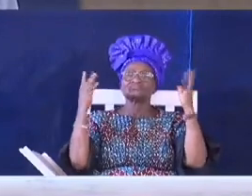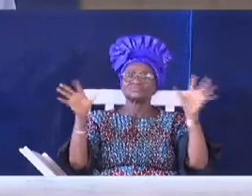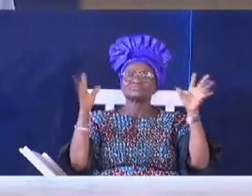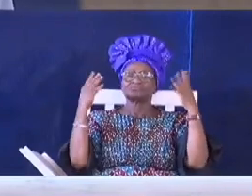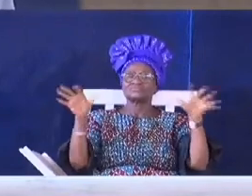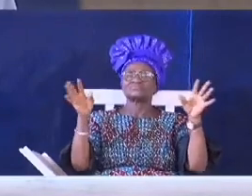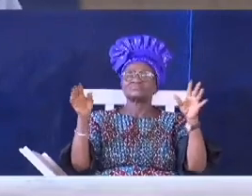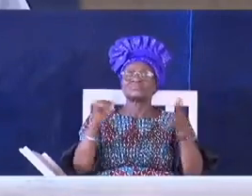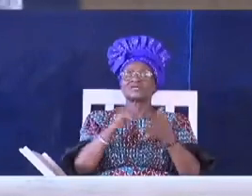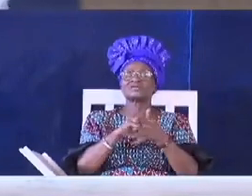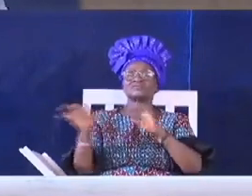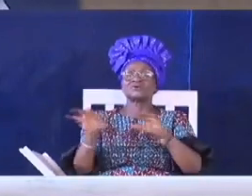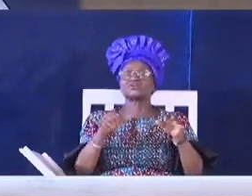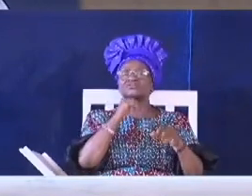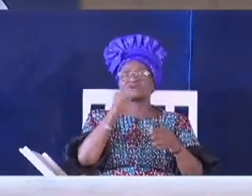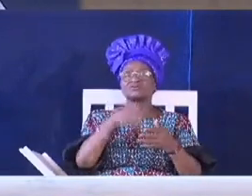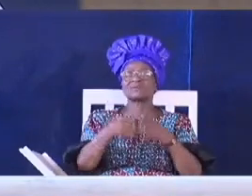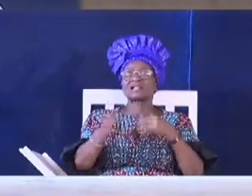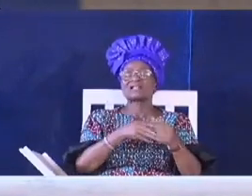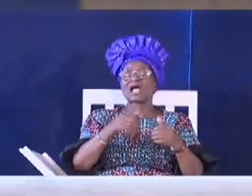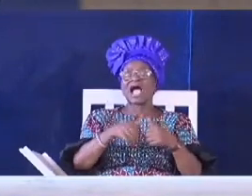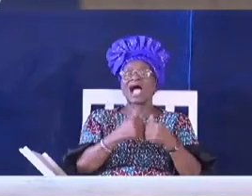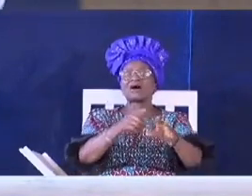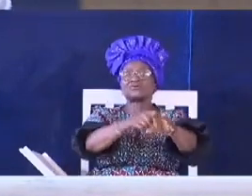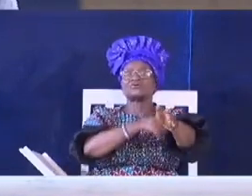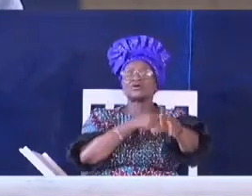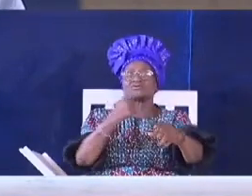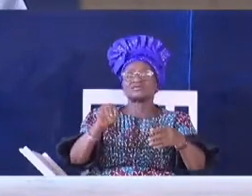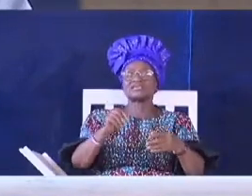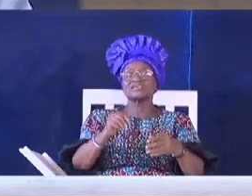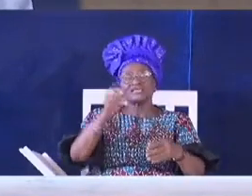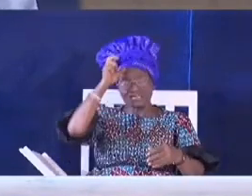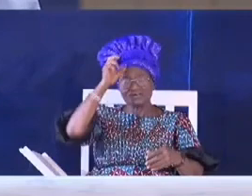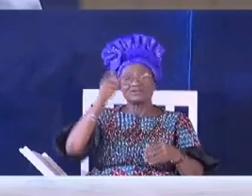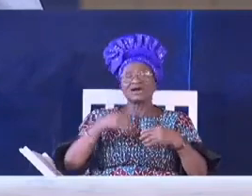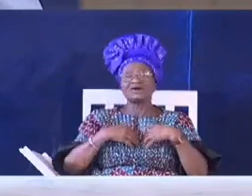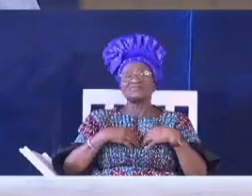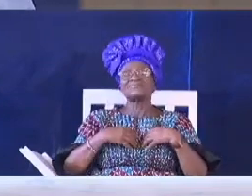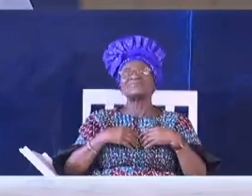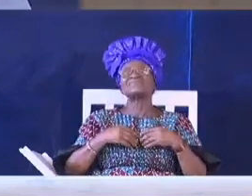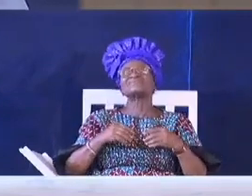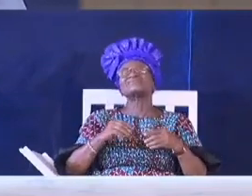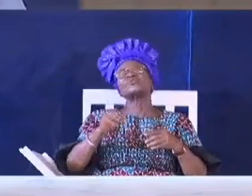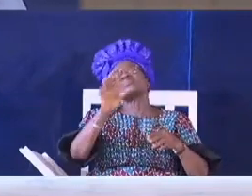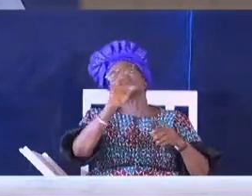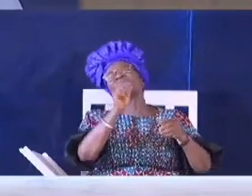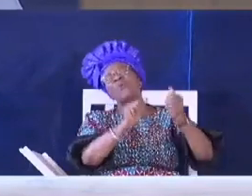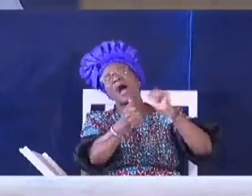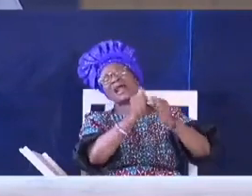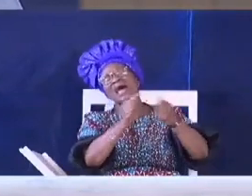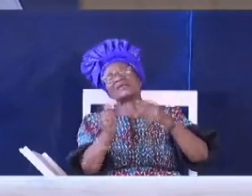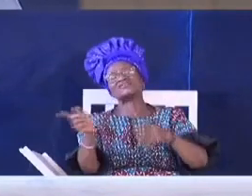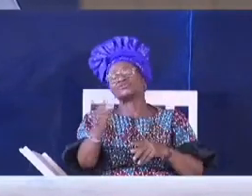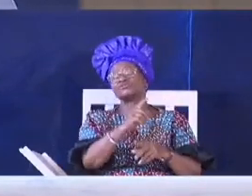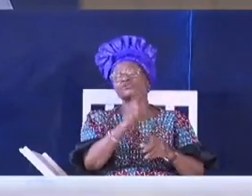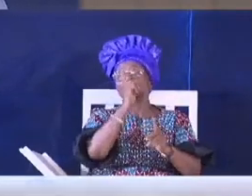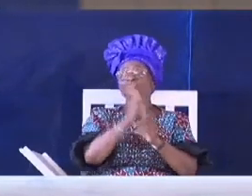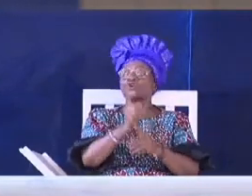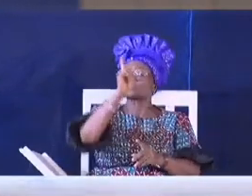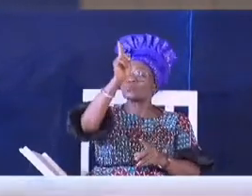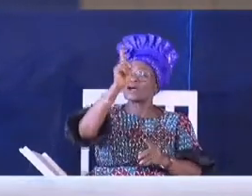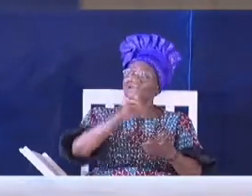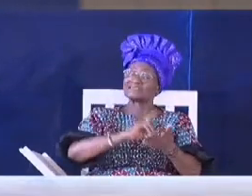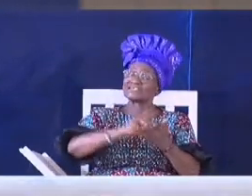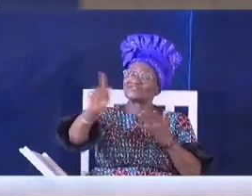4. It doesn't matter how long the devil has been tormenting you, just one divine encounter and everything